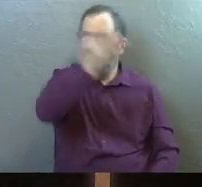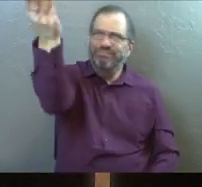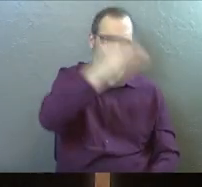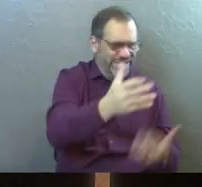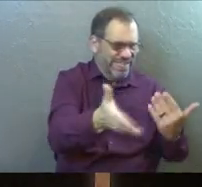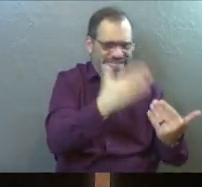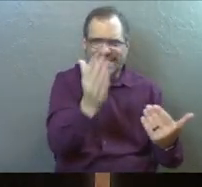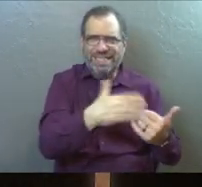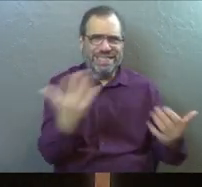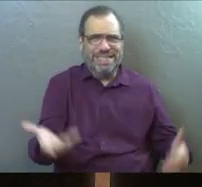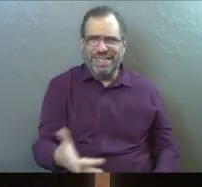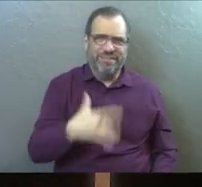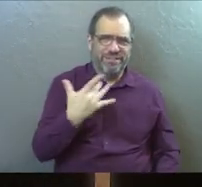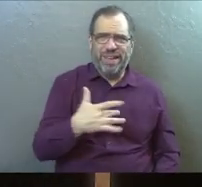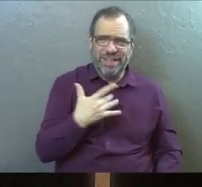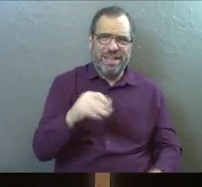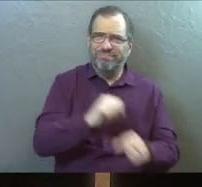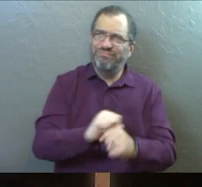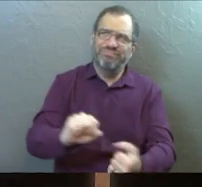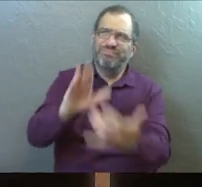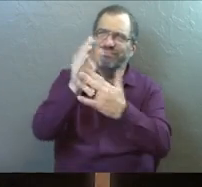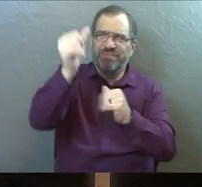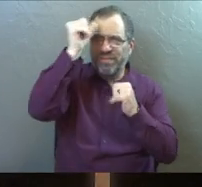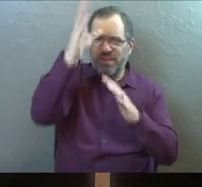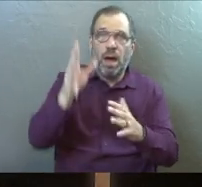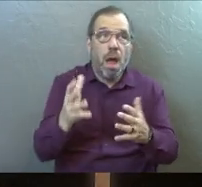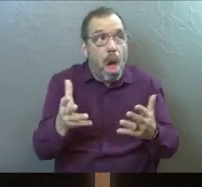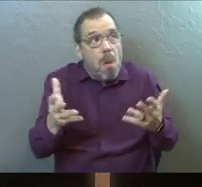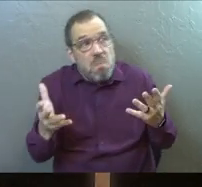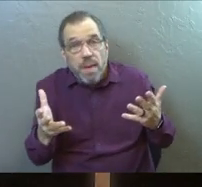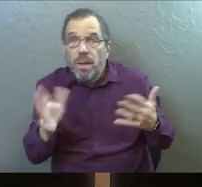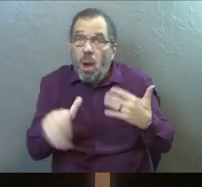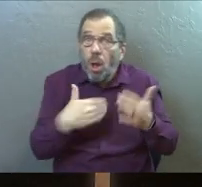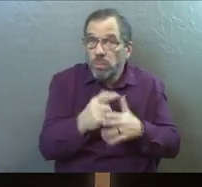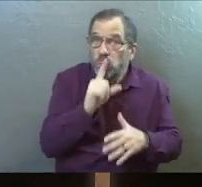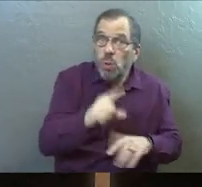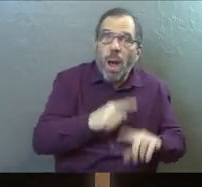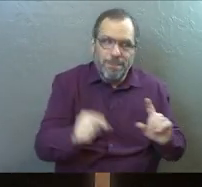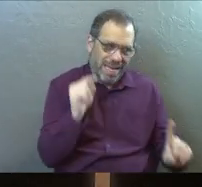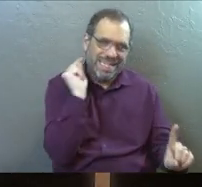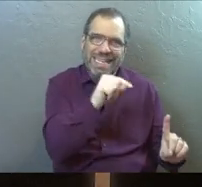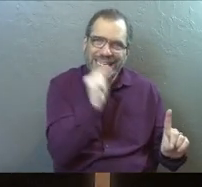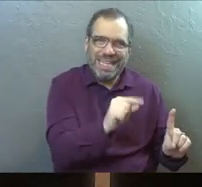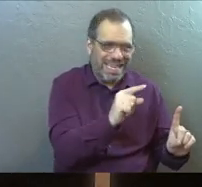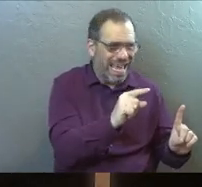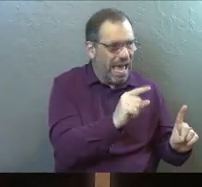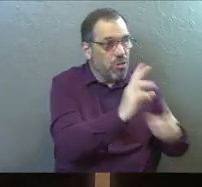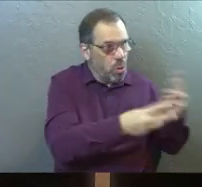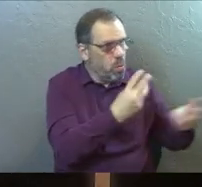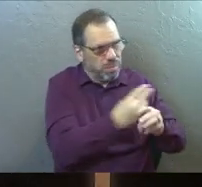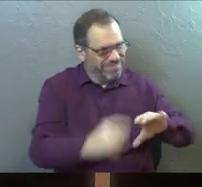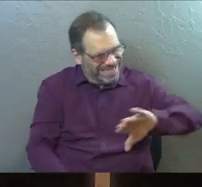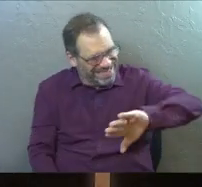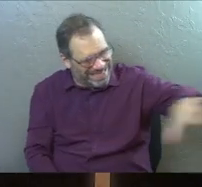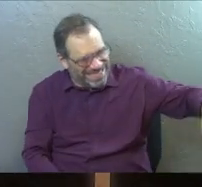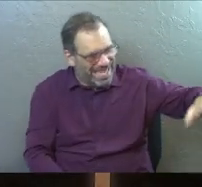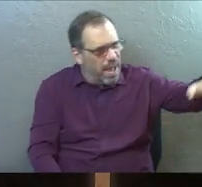easy? Didn't he just always feel like he was in the presence of the Father? Probably all that was true, but he had to silence the rest of the world